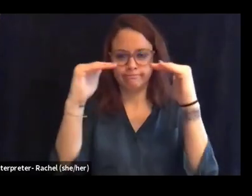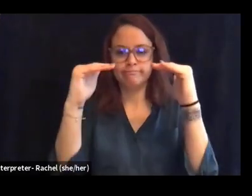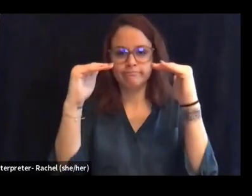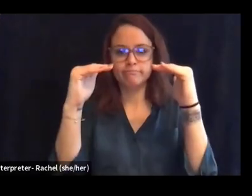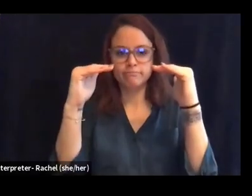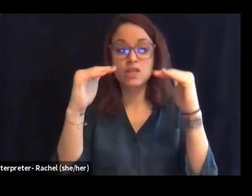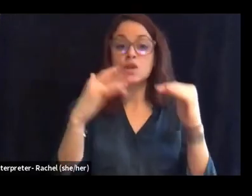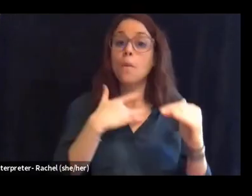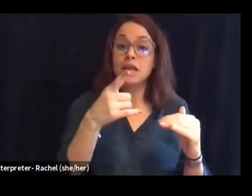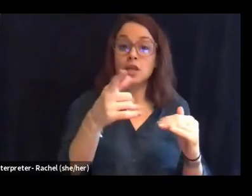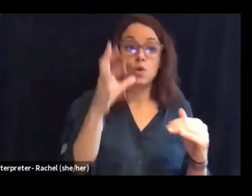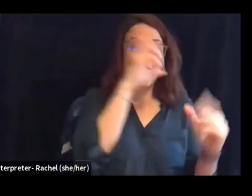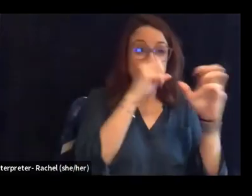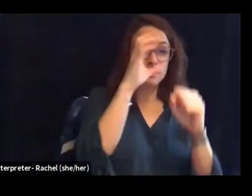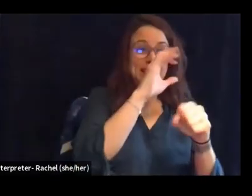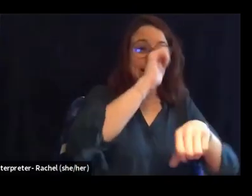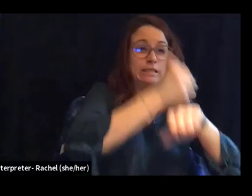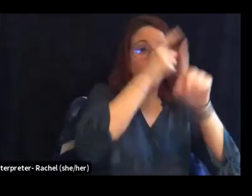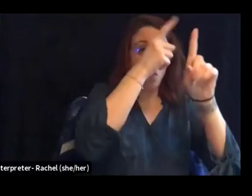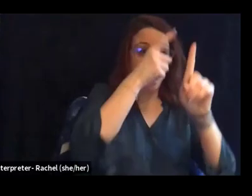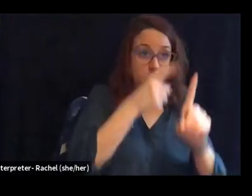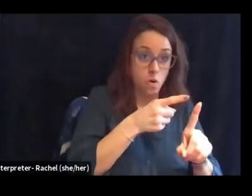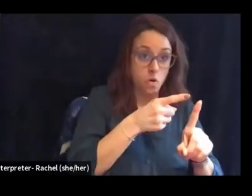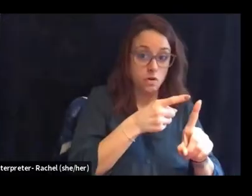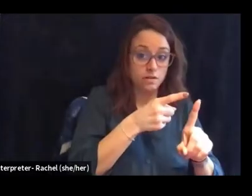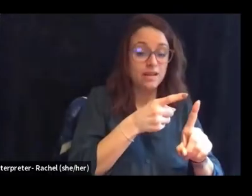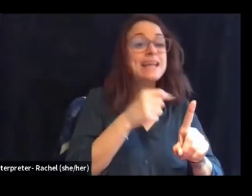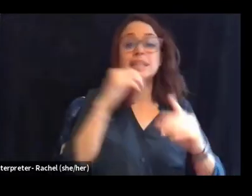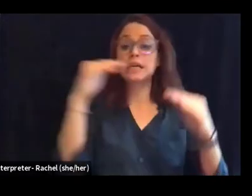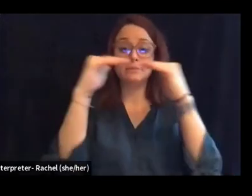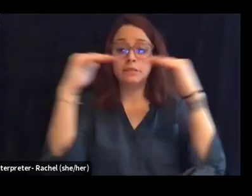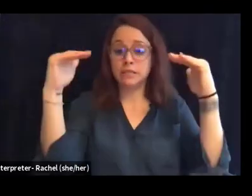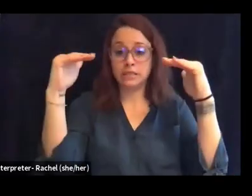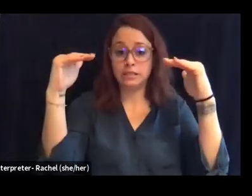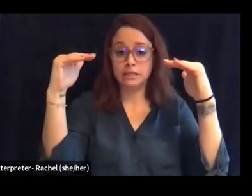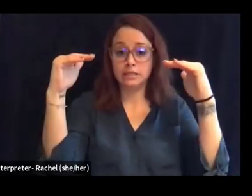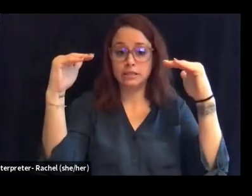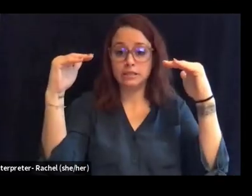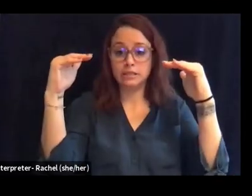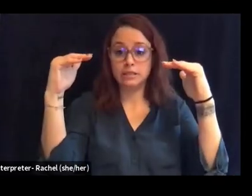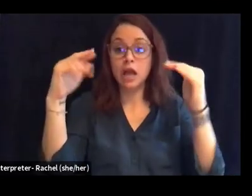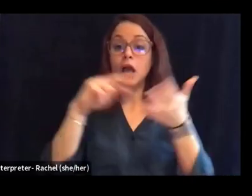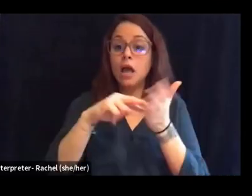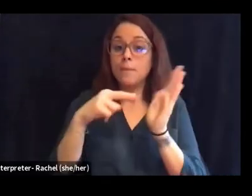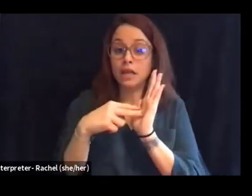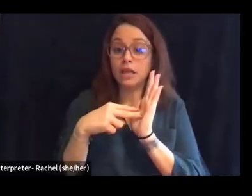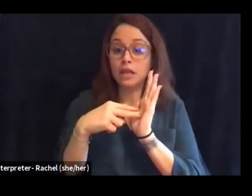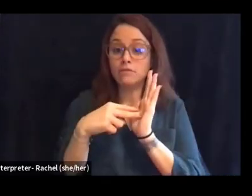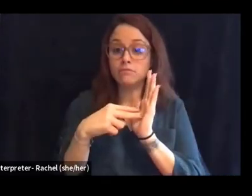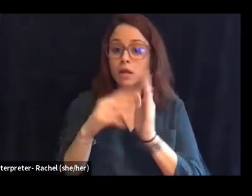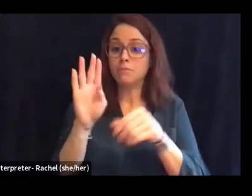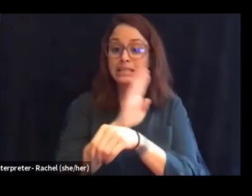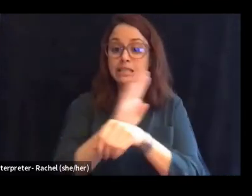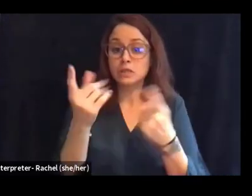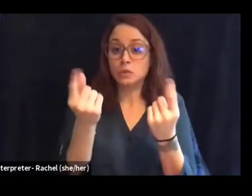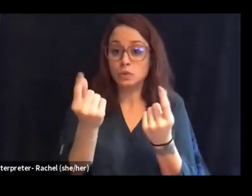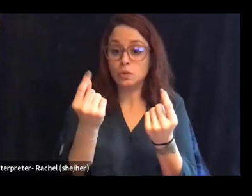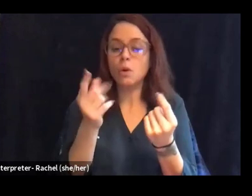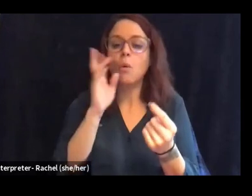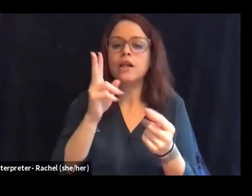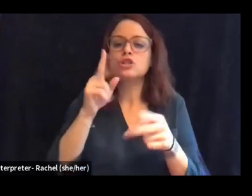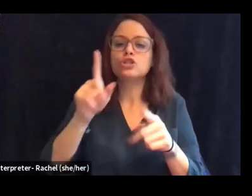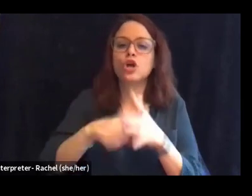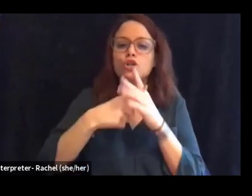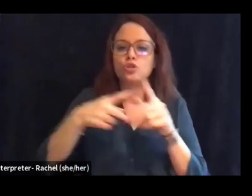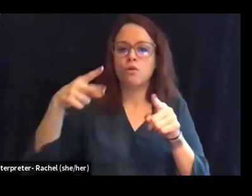meet target goals and they come in below plan, what do customers typically do, or businesses? They start to cut